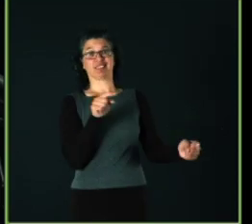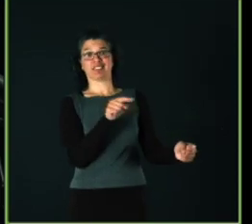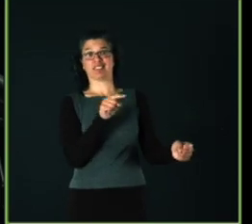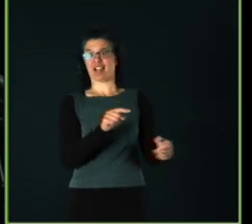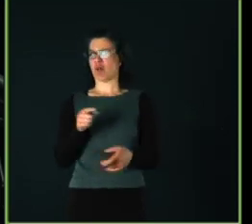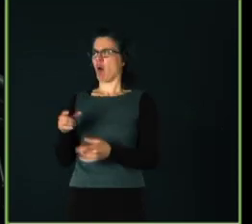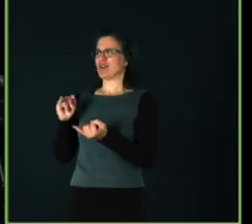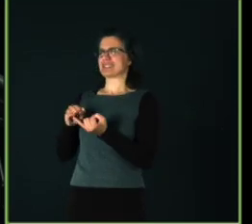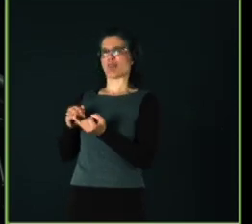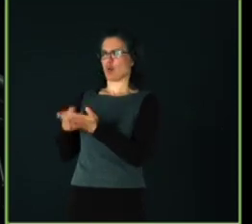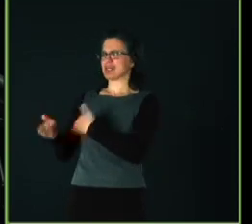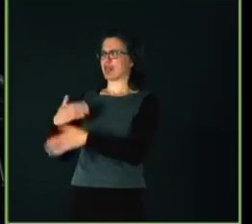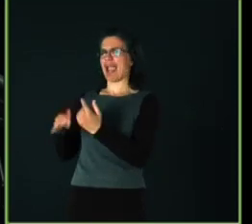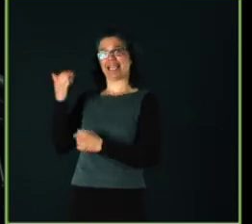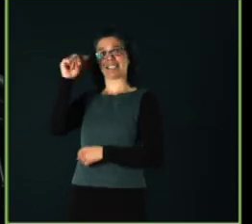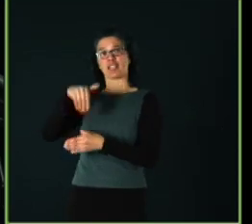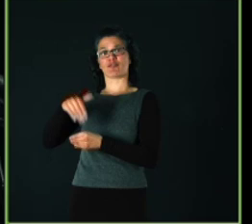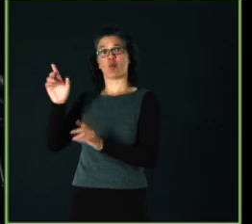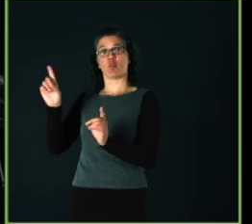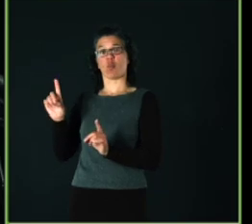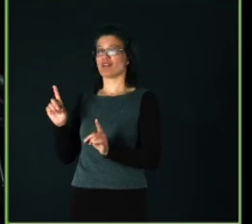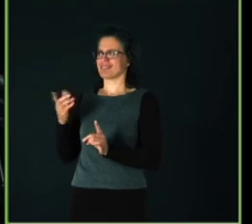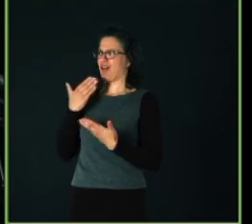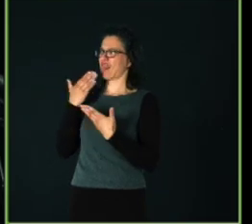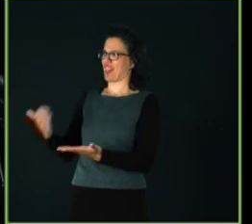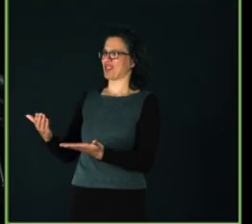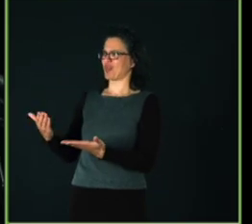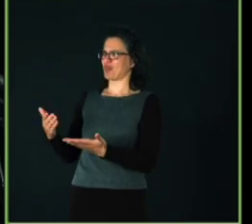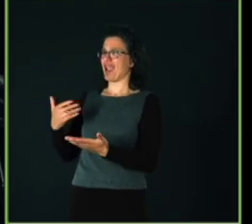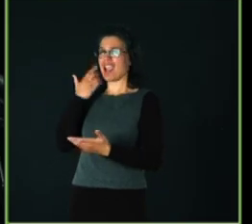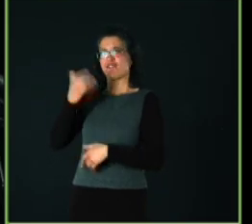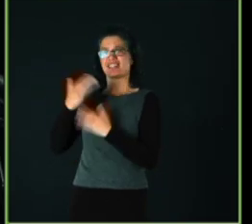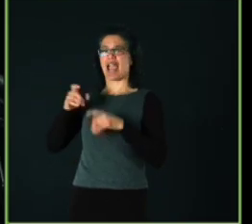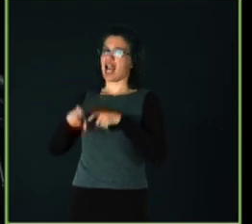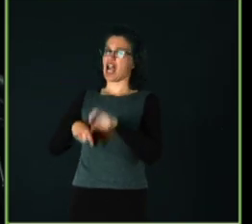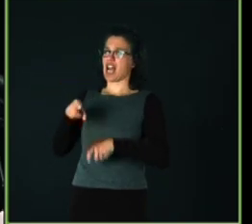Samu just explained it, so thanks very much. I cycle past your billboard every morning on my way to school.